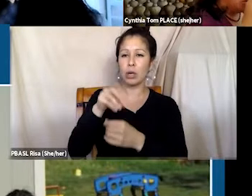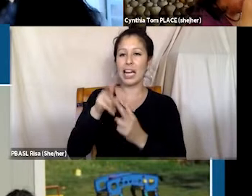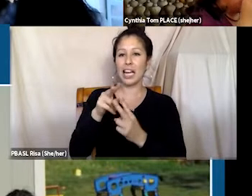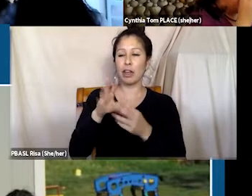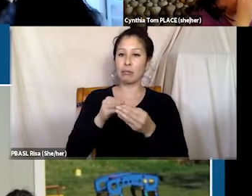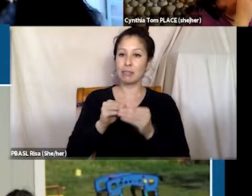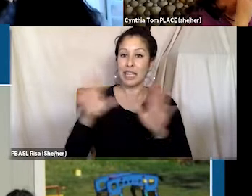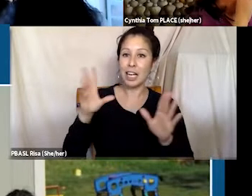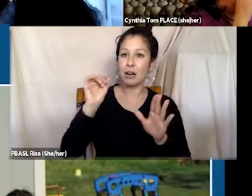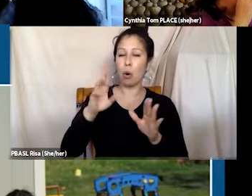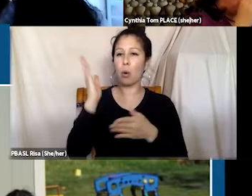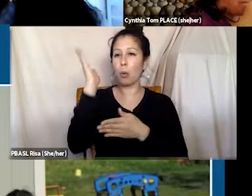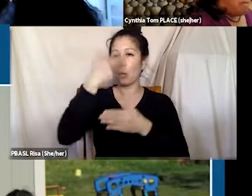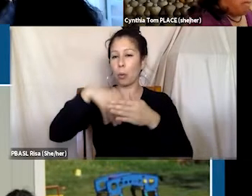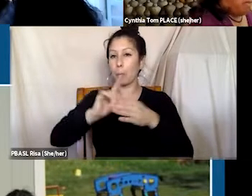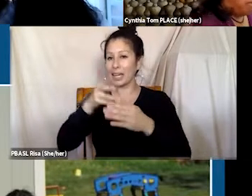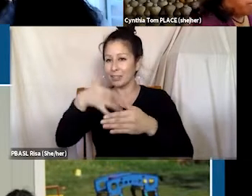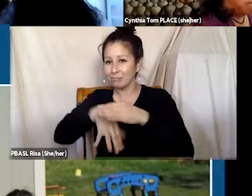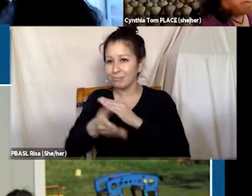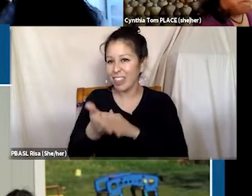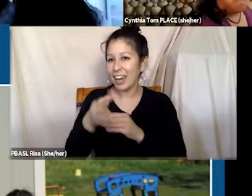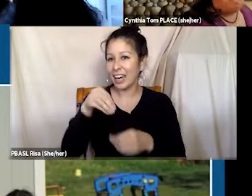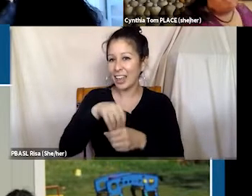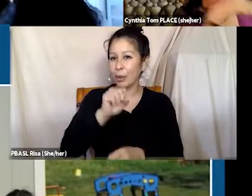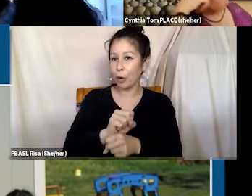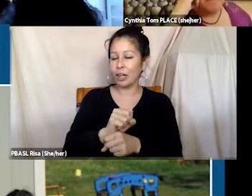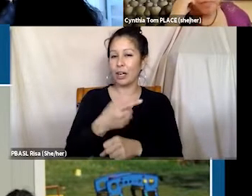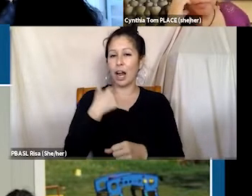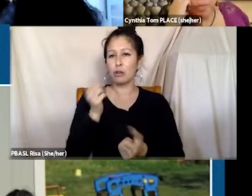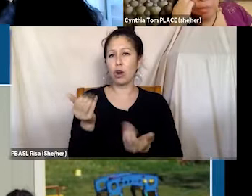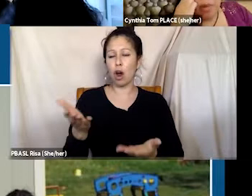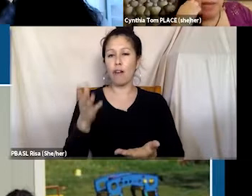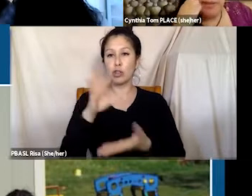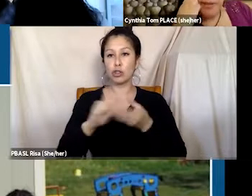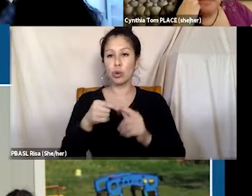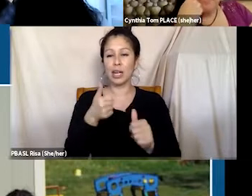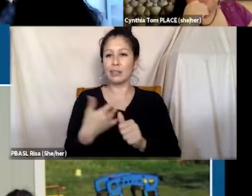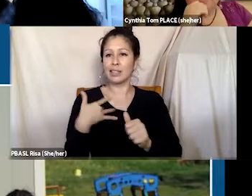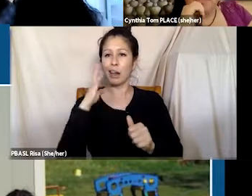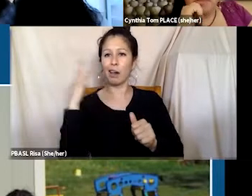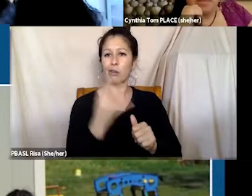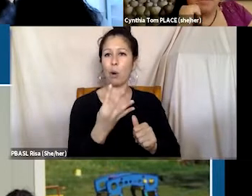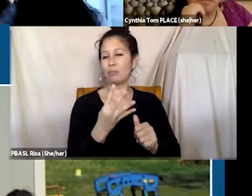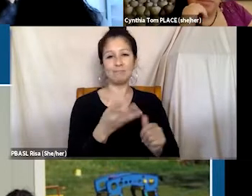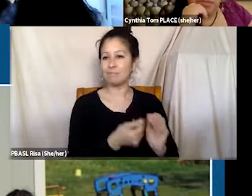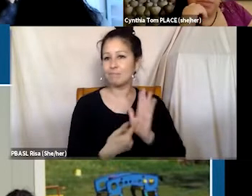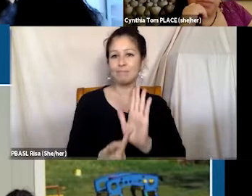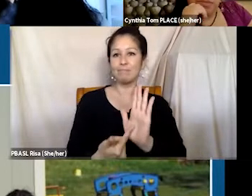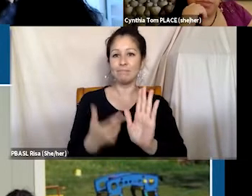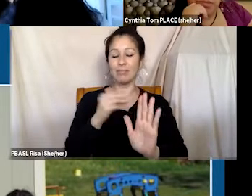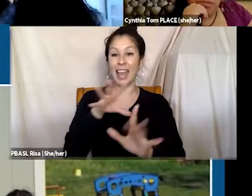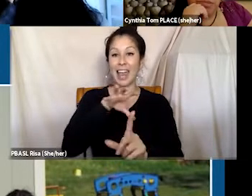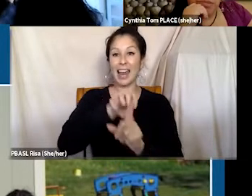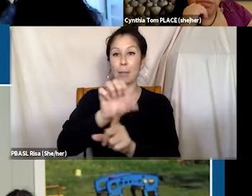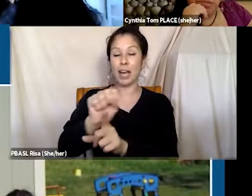the fabric of the work. I try to honor those stories that are often ignored and capture the beauty in those that are often denied